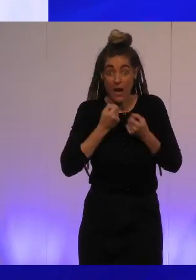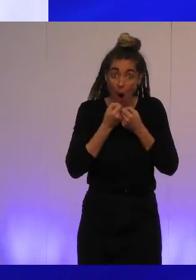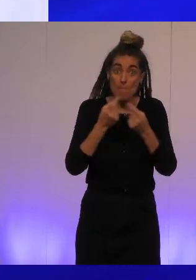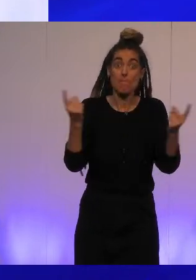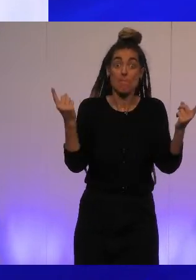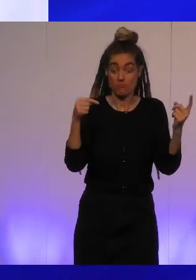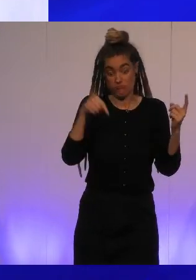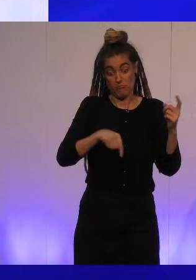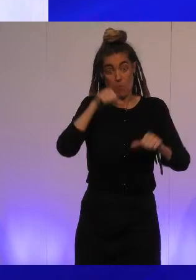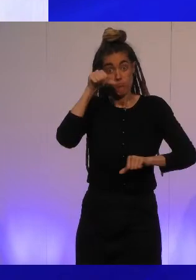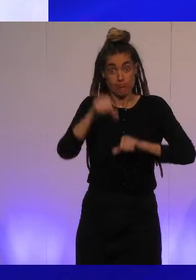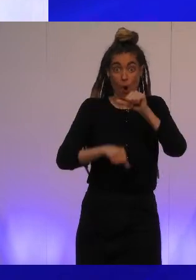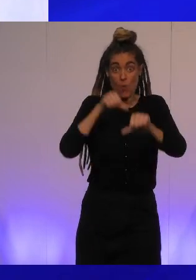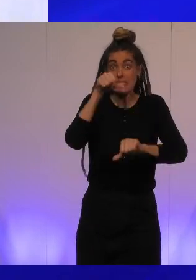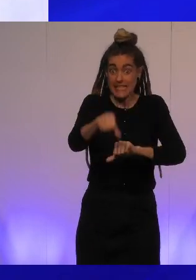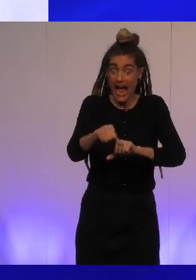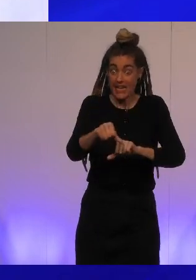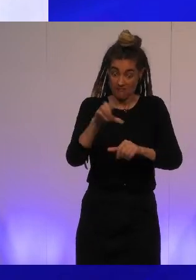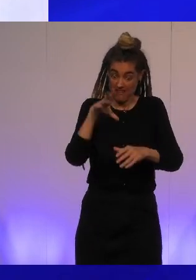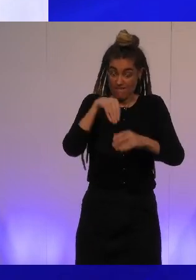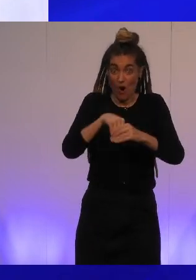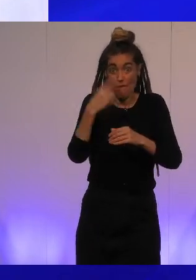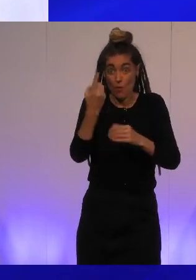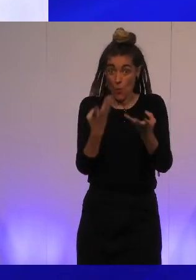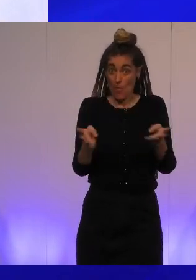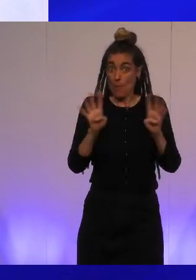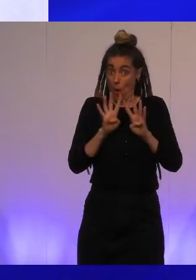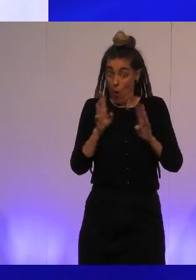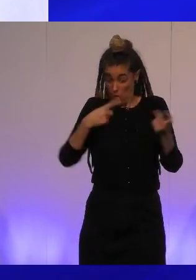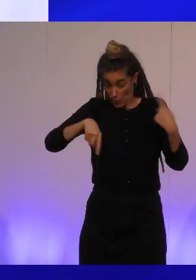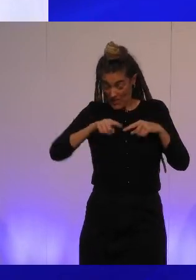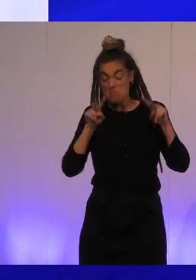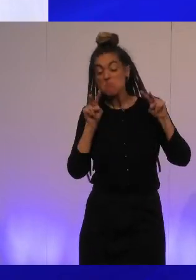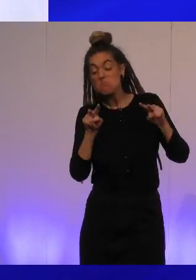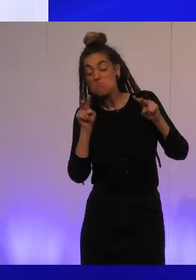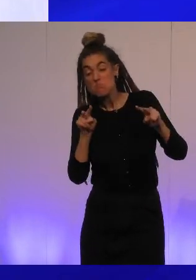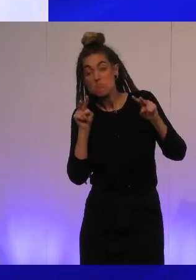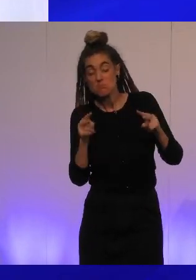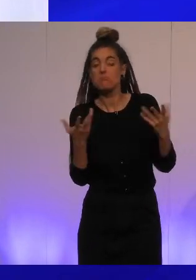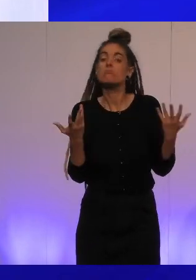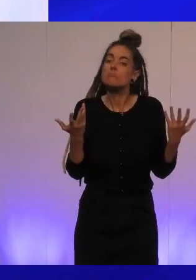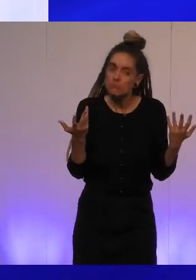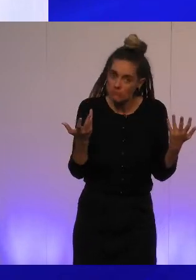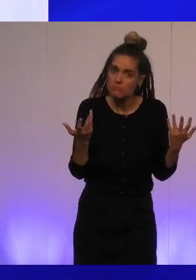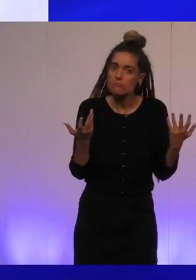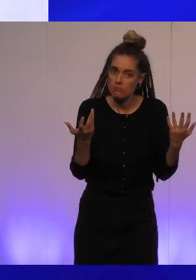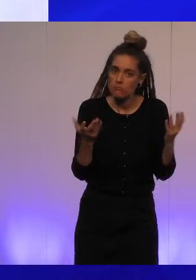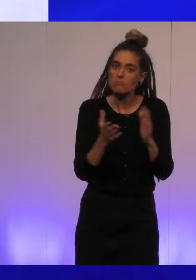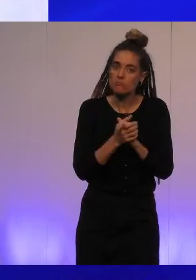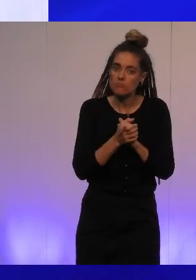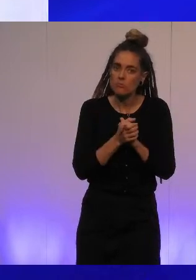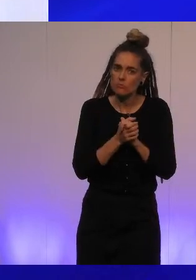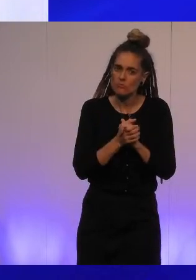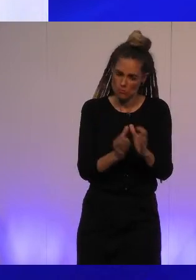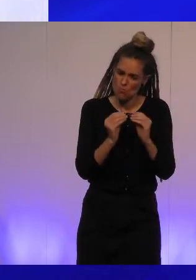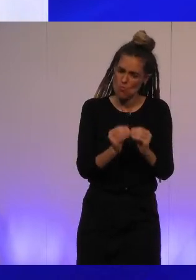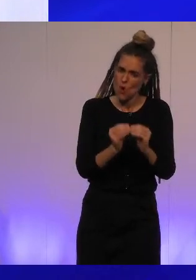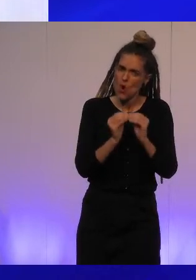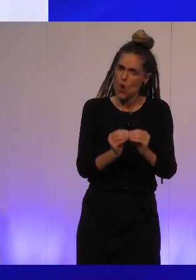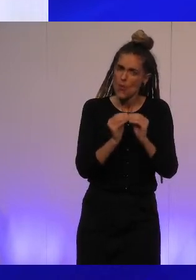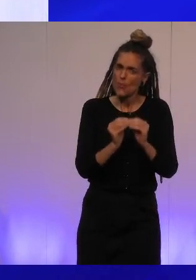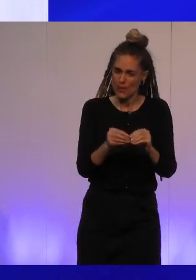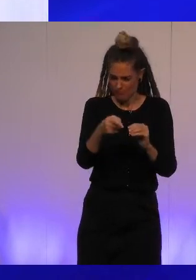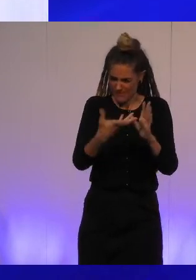some board involvement and oversight. So it's a good it's a good